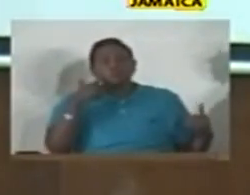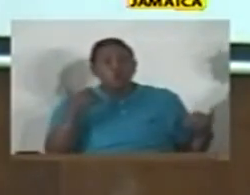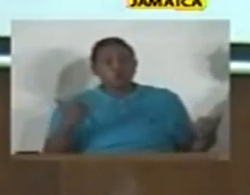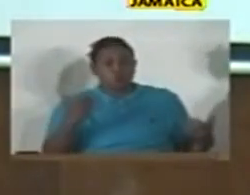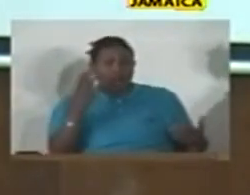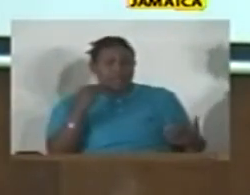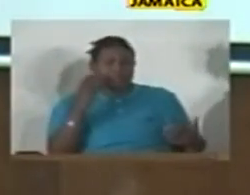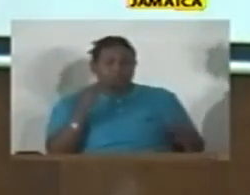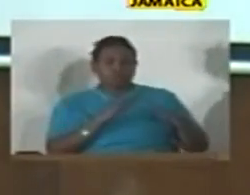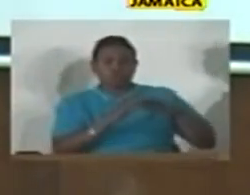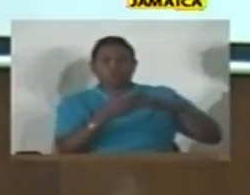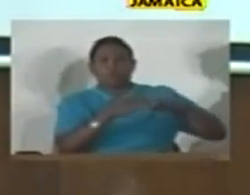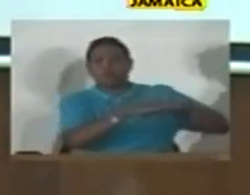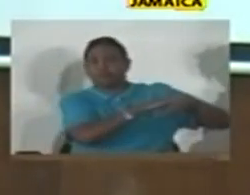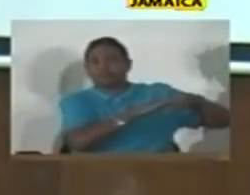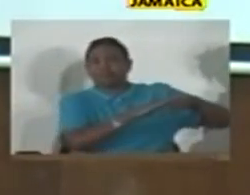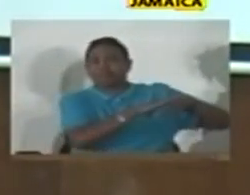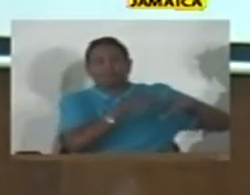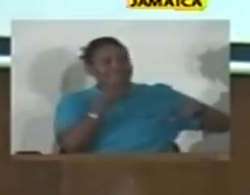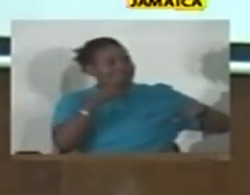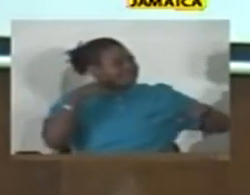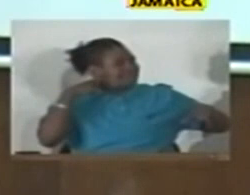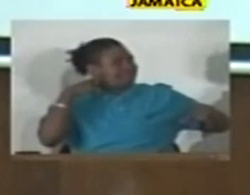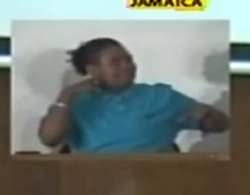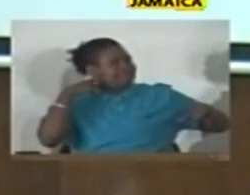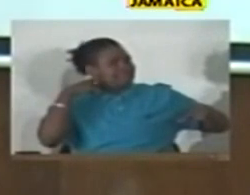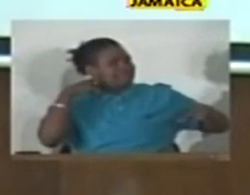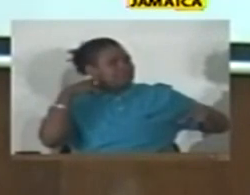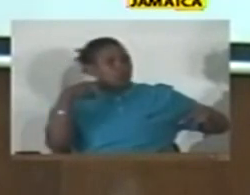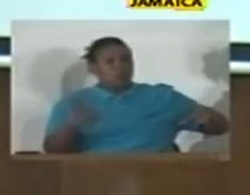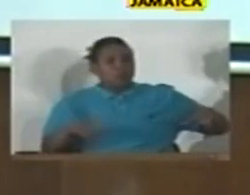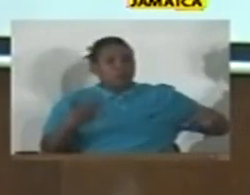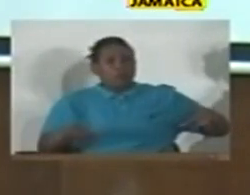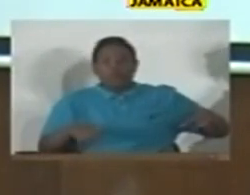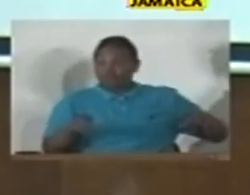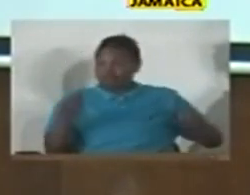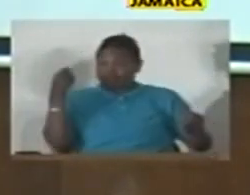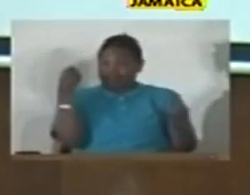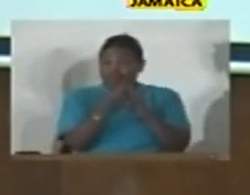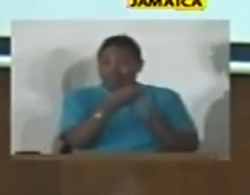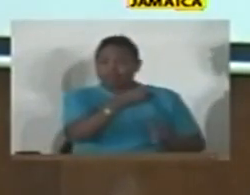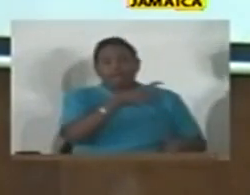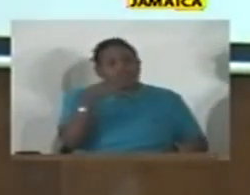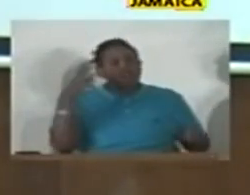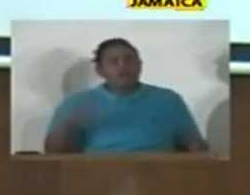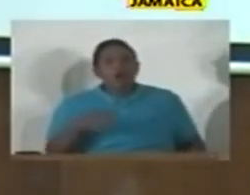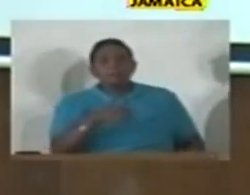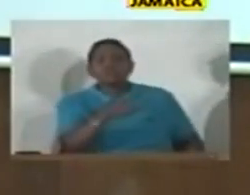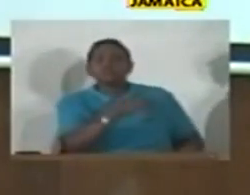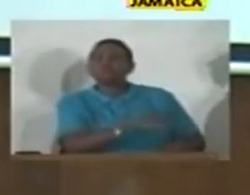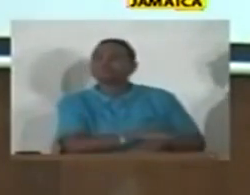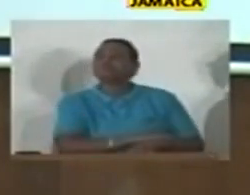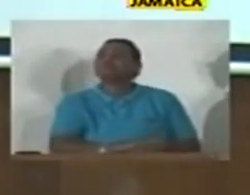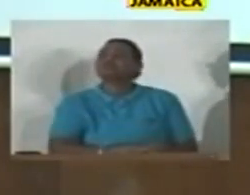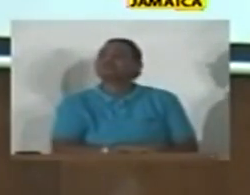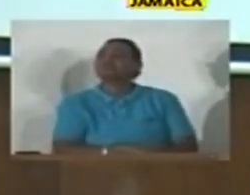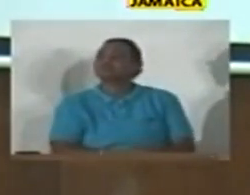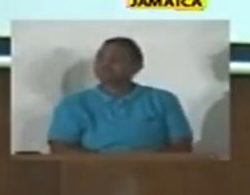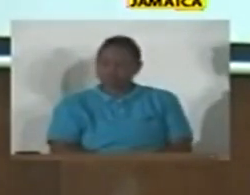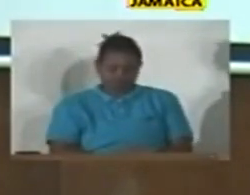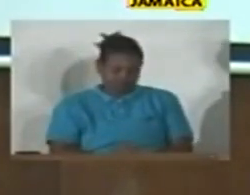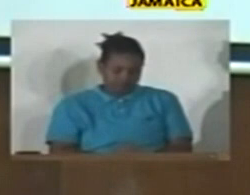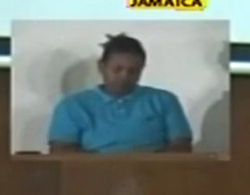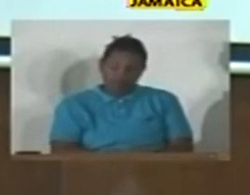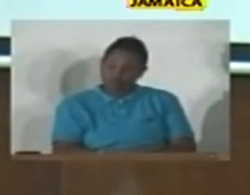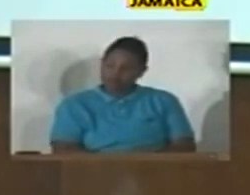experienced island-wide and its impact on our farmers. We are addressing this